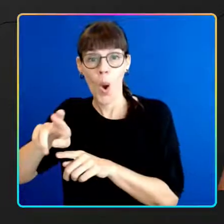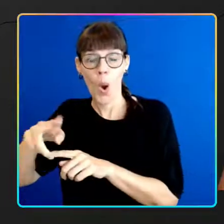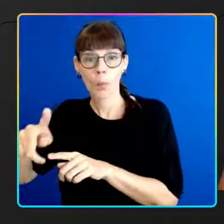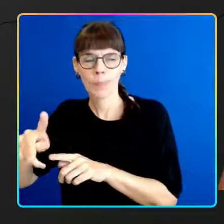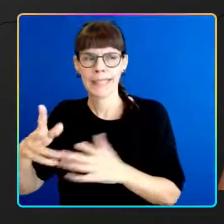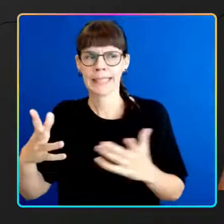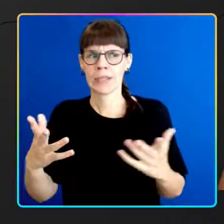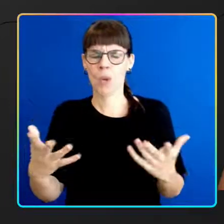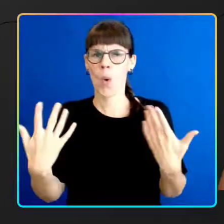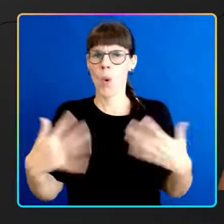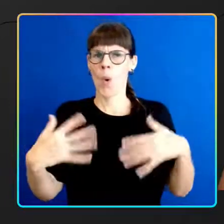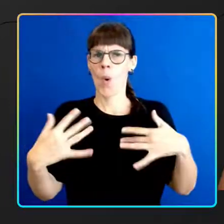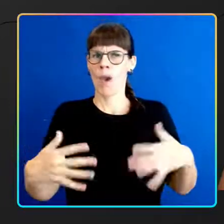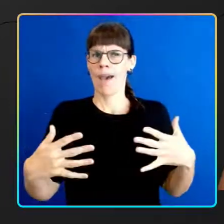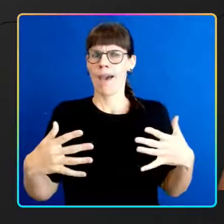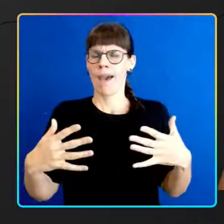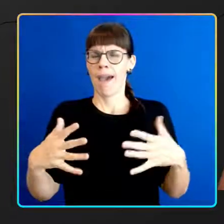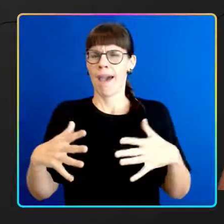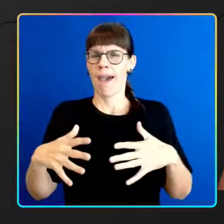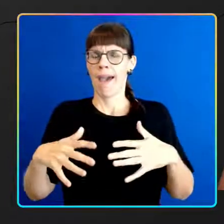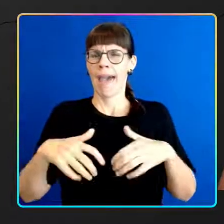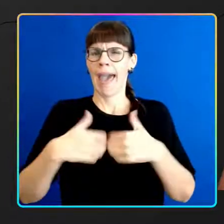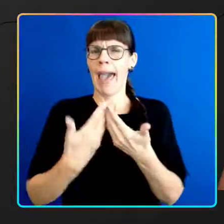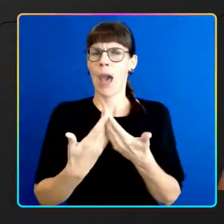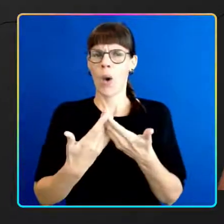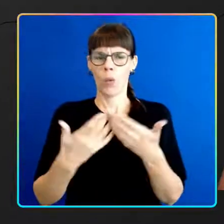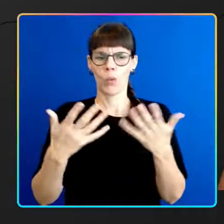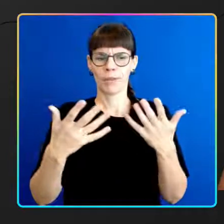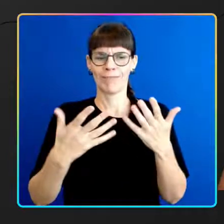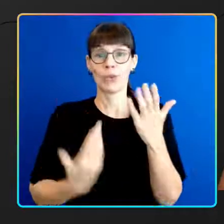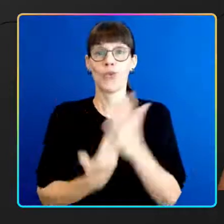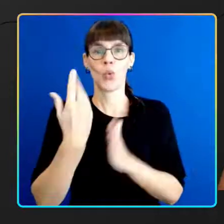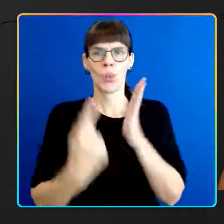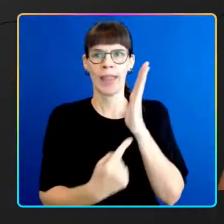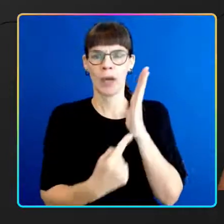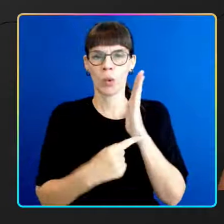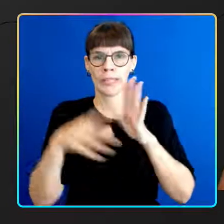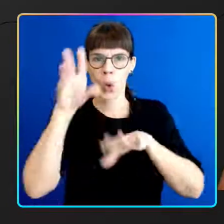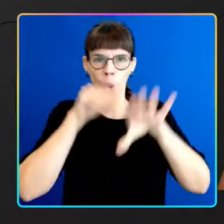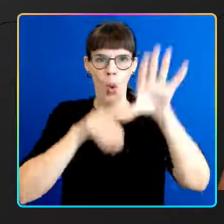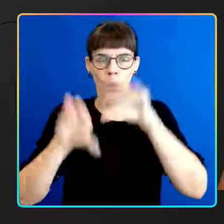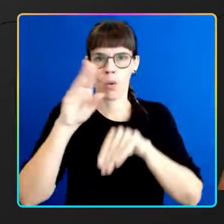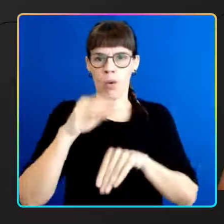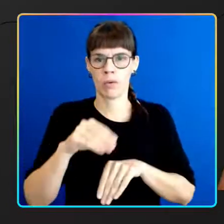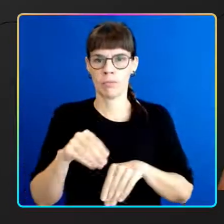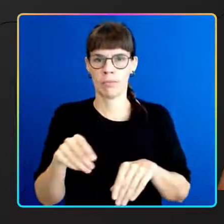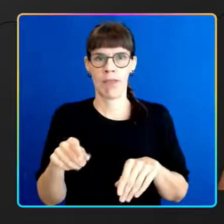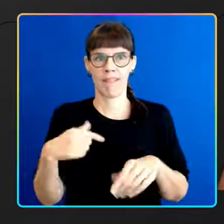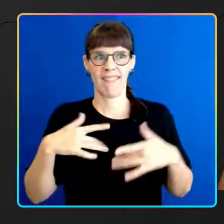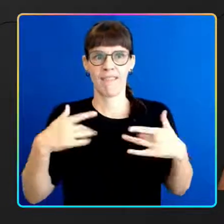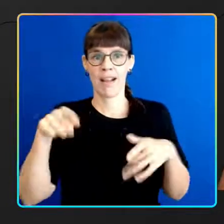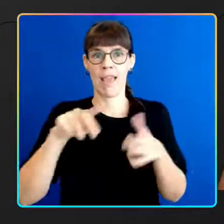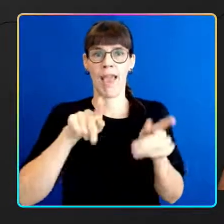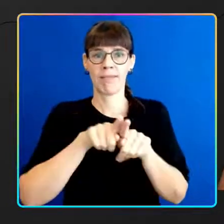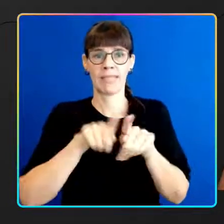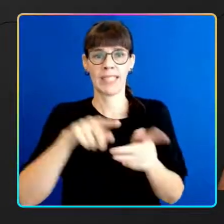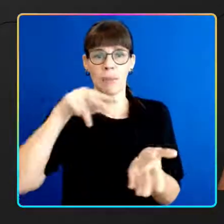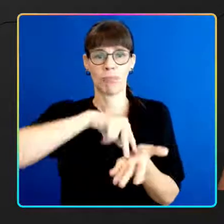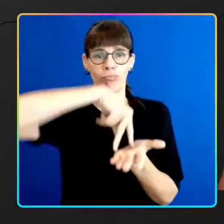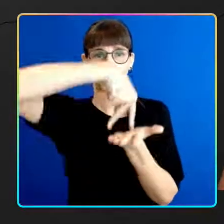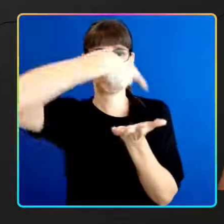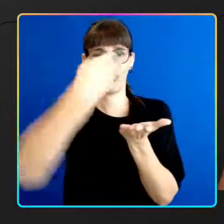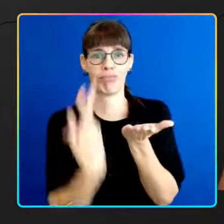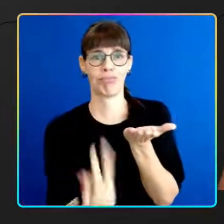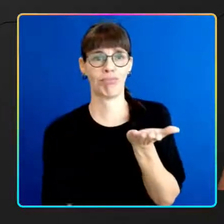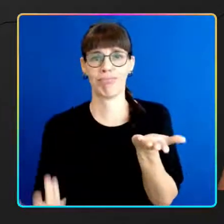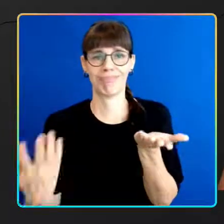How do you go about that learning of new technology? Because it sounds like you just threw yourself in, like, yep, we're going to go learn something completely